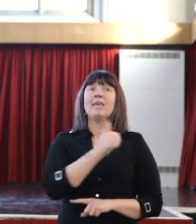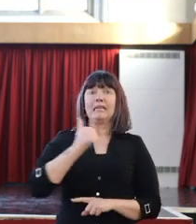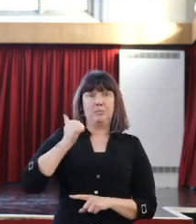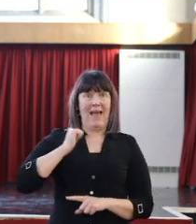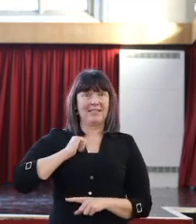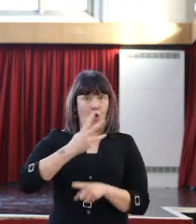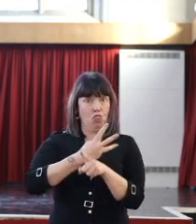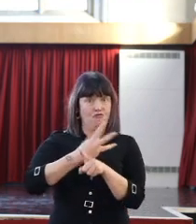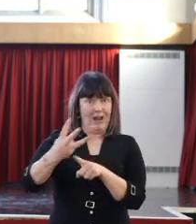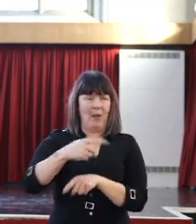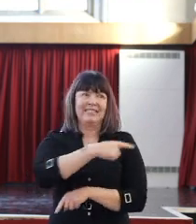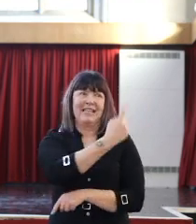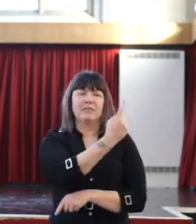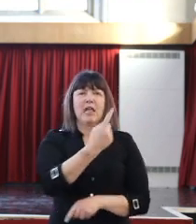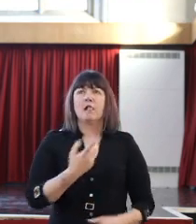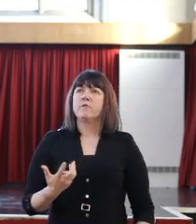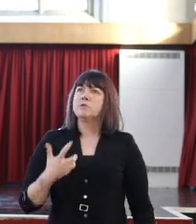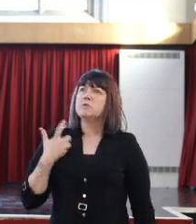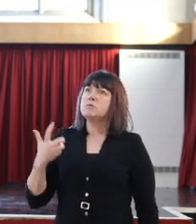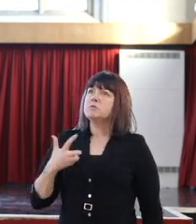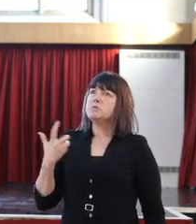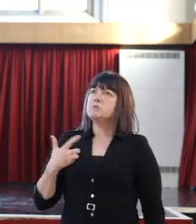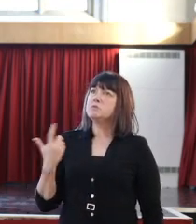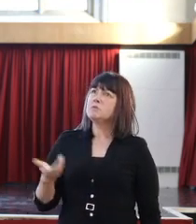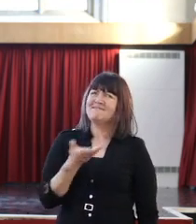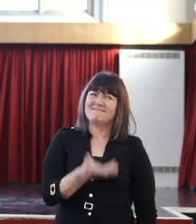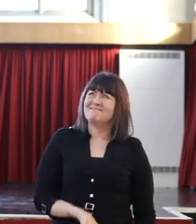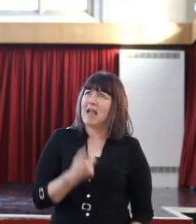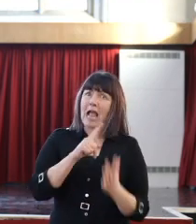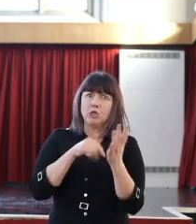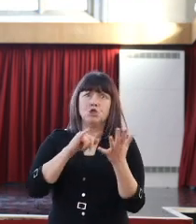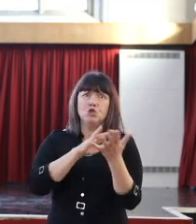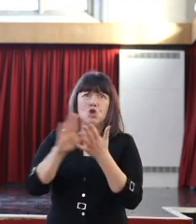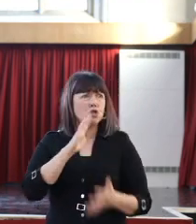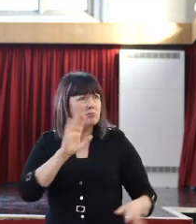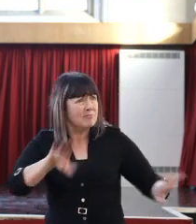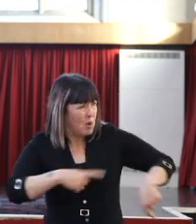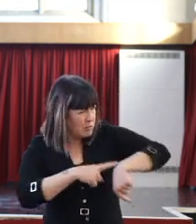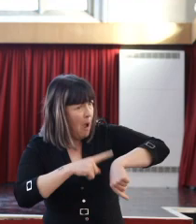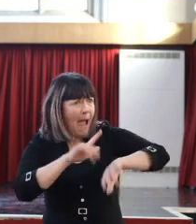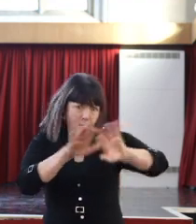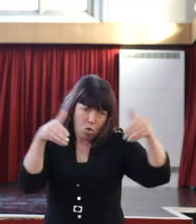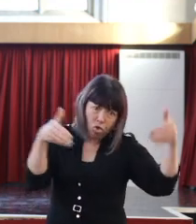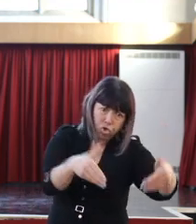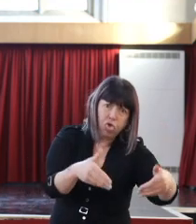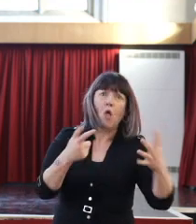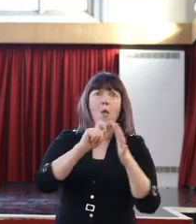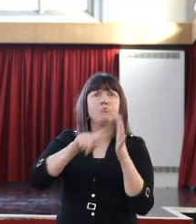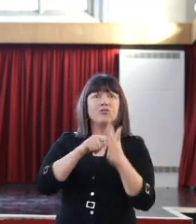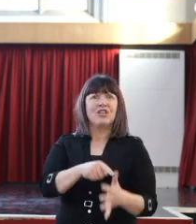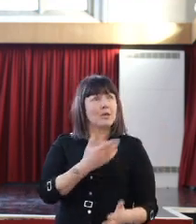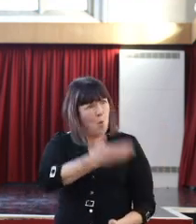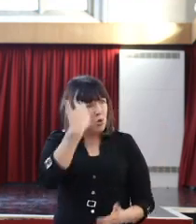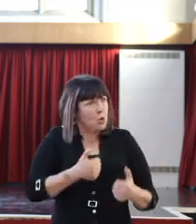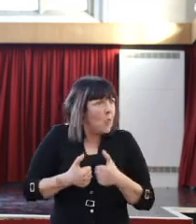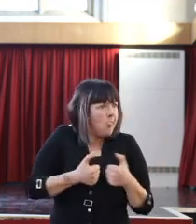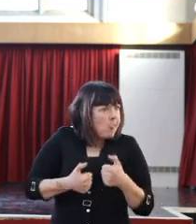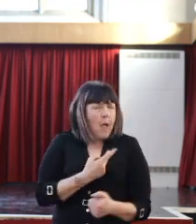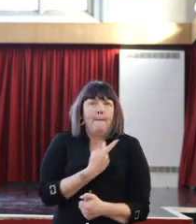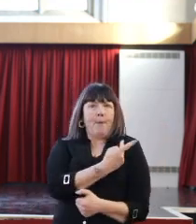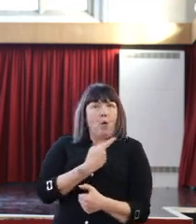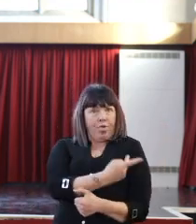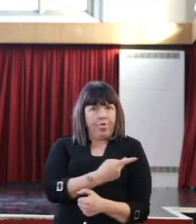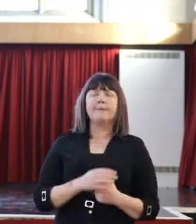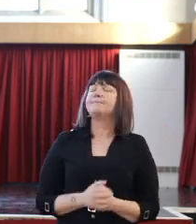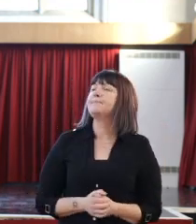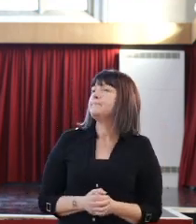was getting impatient because he played games with his stepbrother and he wanted his gaming buddy back. So instead of waiting, like nobody else in the